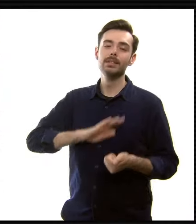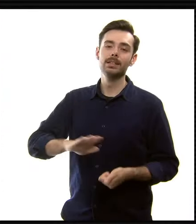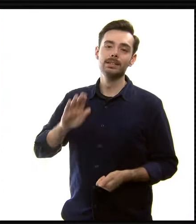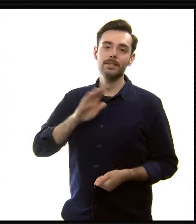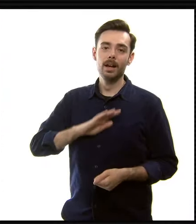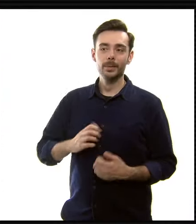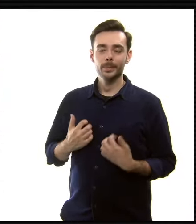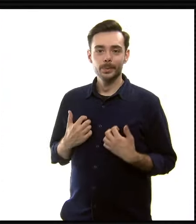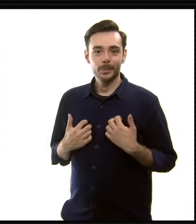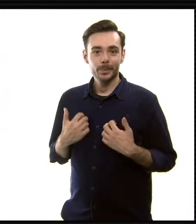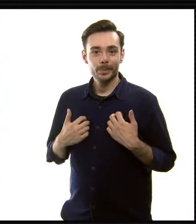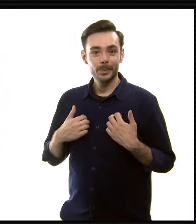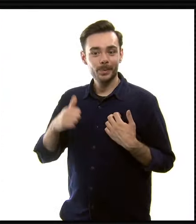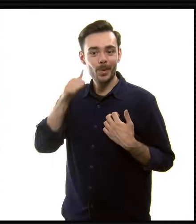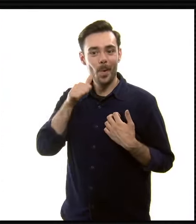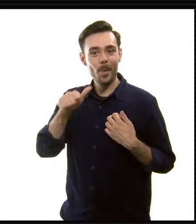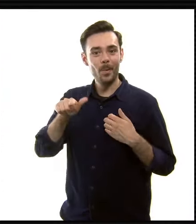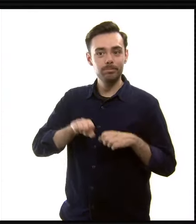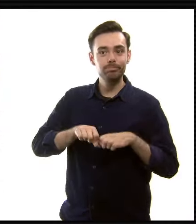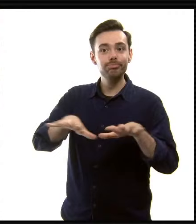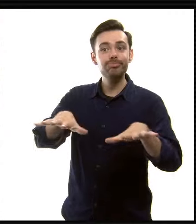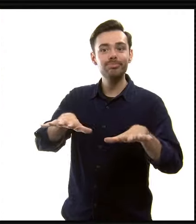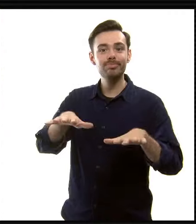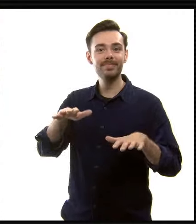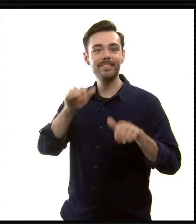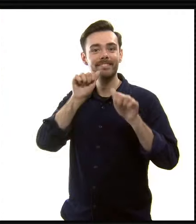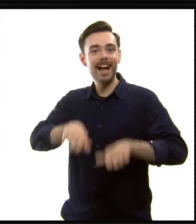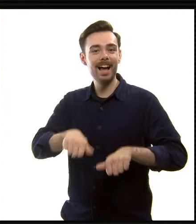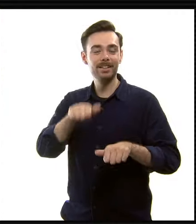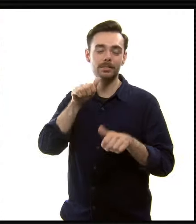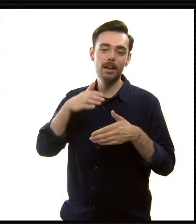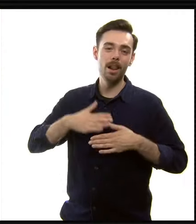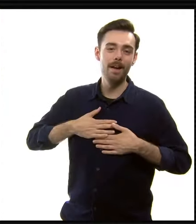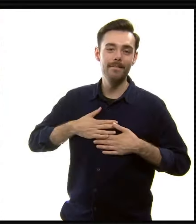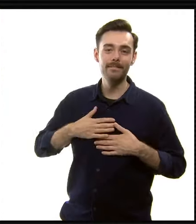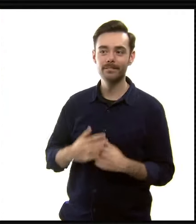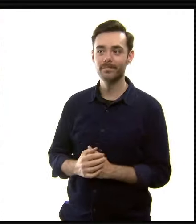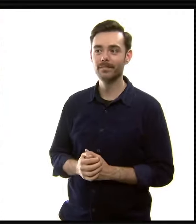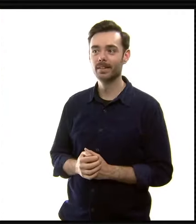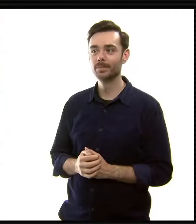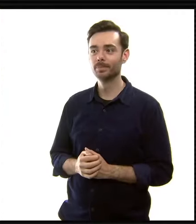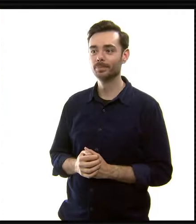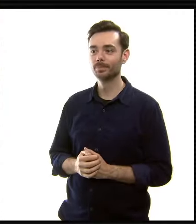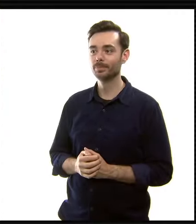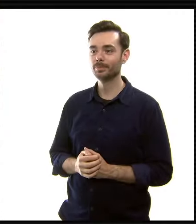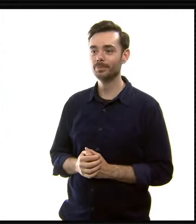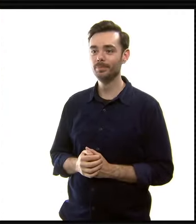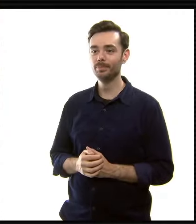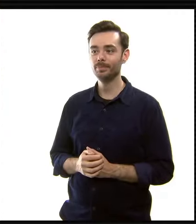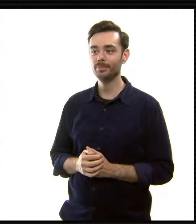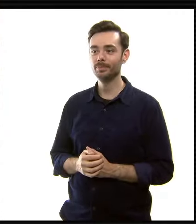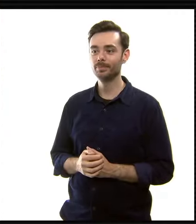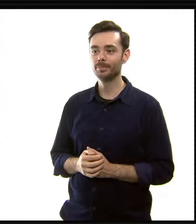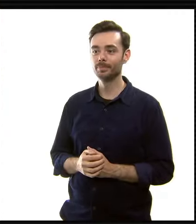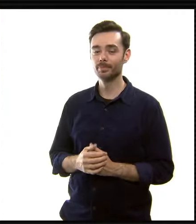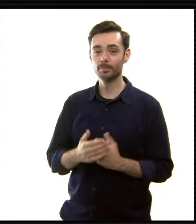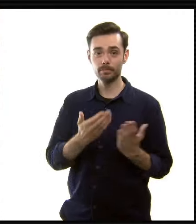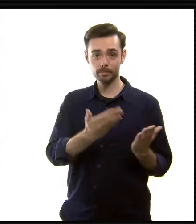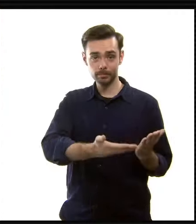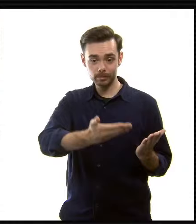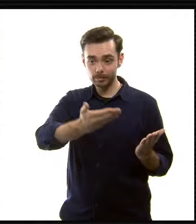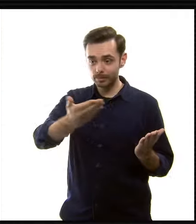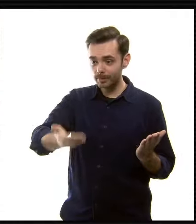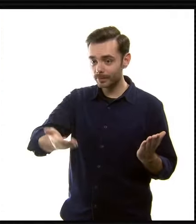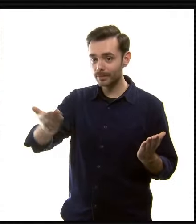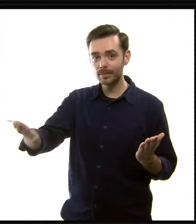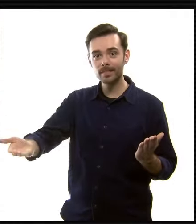feeling that the fans are gonna love this, and then you see all the models right in front of you, all the boxes in one space, and you